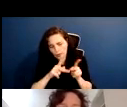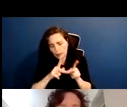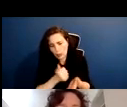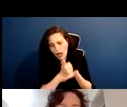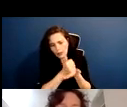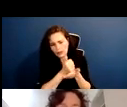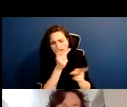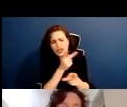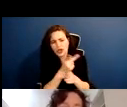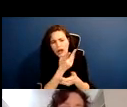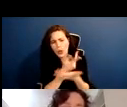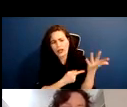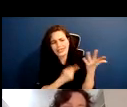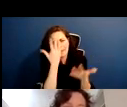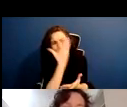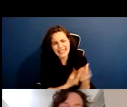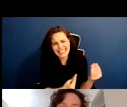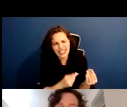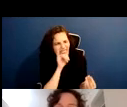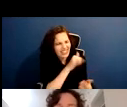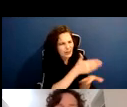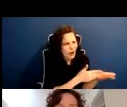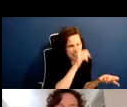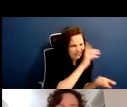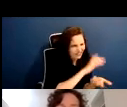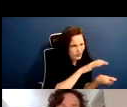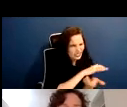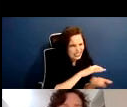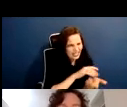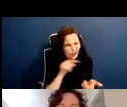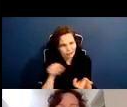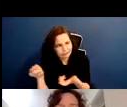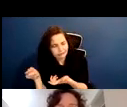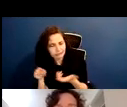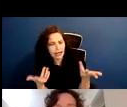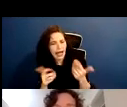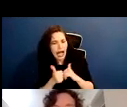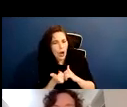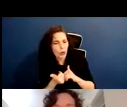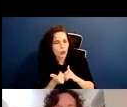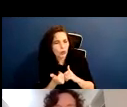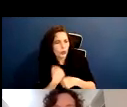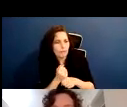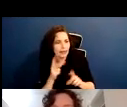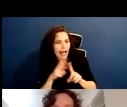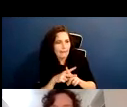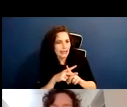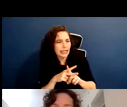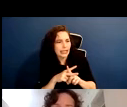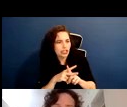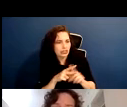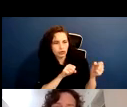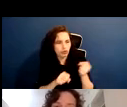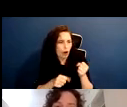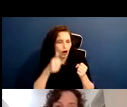is missing and what's confusing and what can make your application stronger. We're just humans on